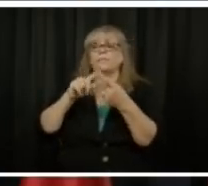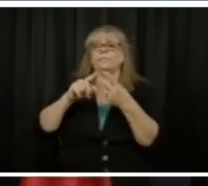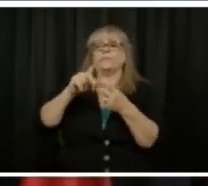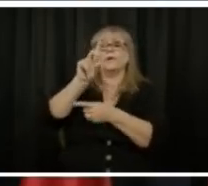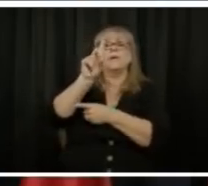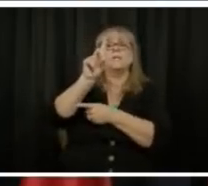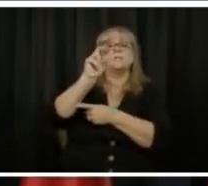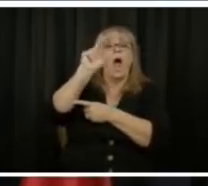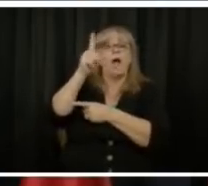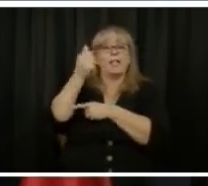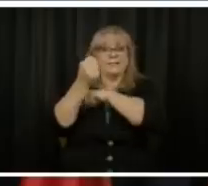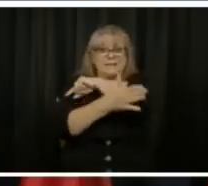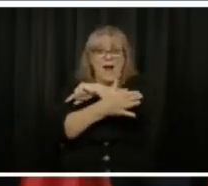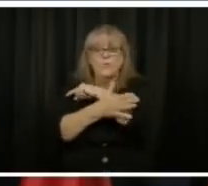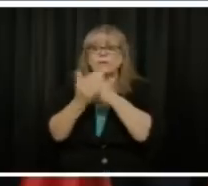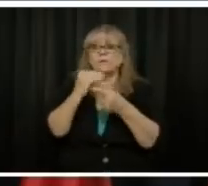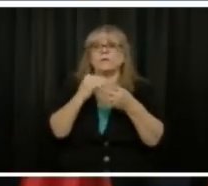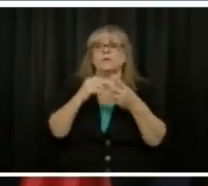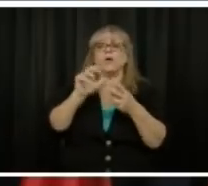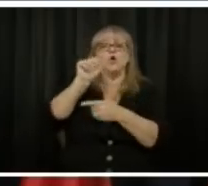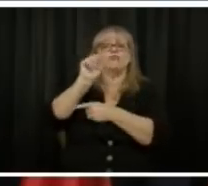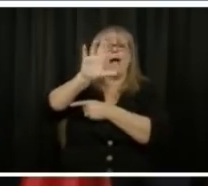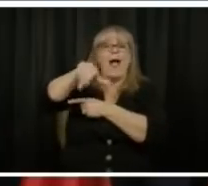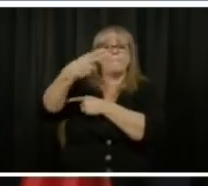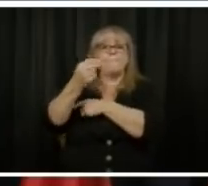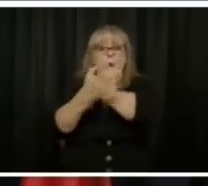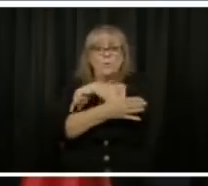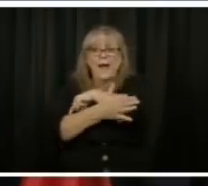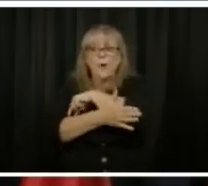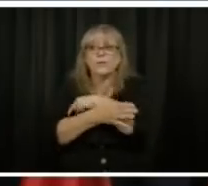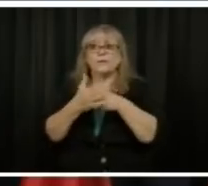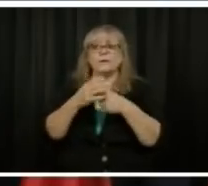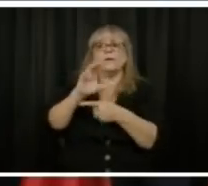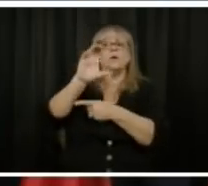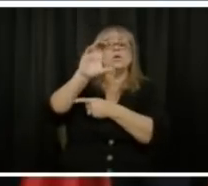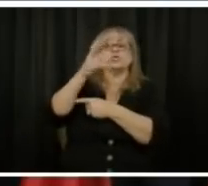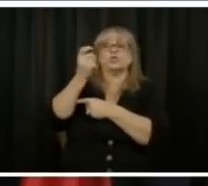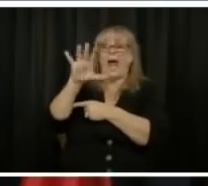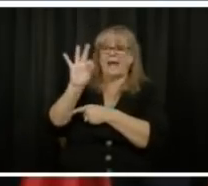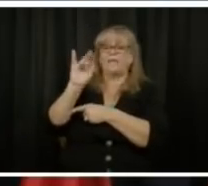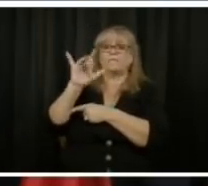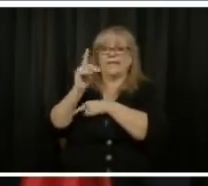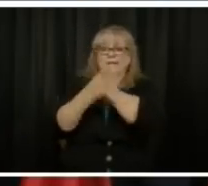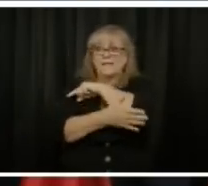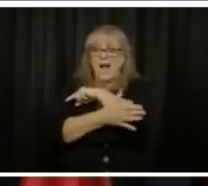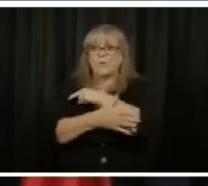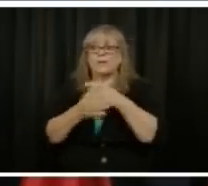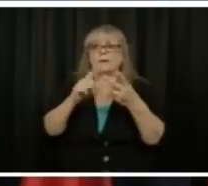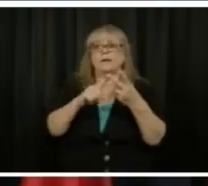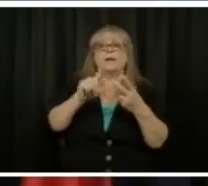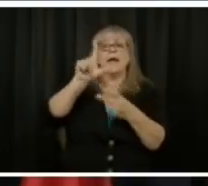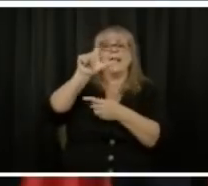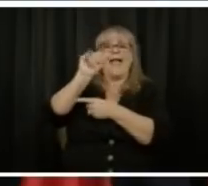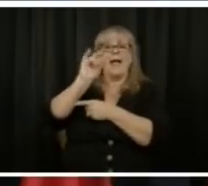Chaffee, Broomfield, Arapahoe, Adams, and Larimer. And then 8 of those decided to go